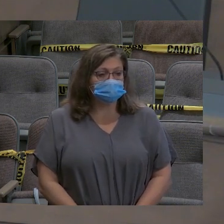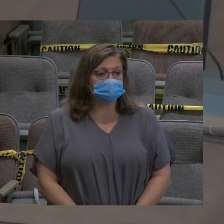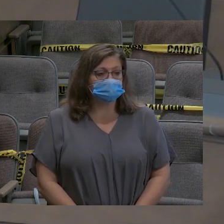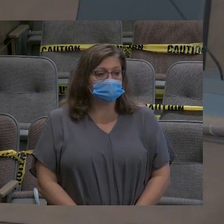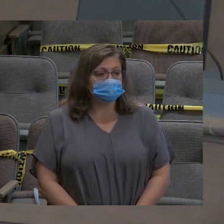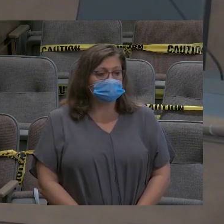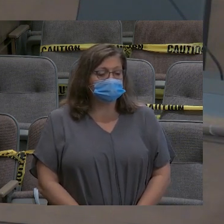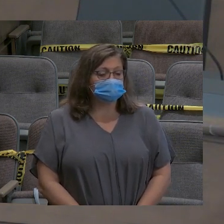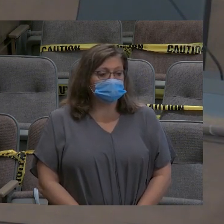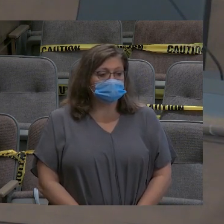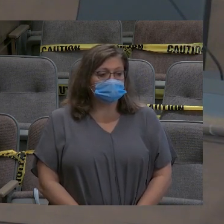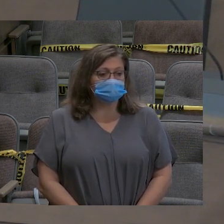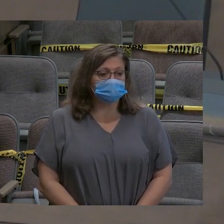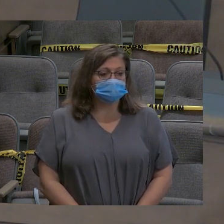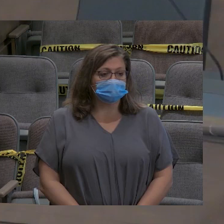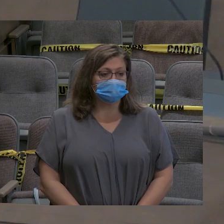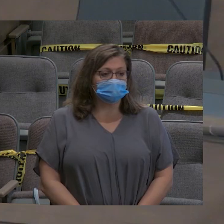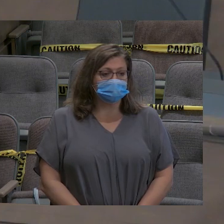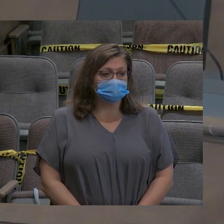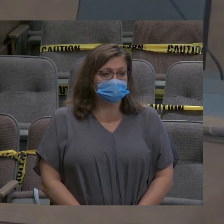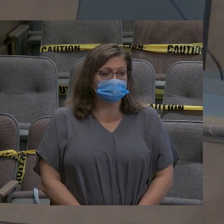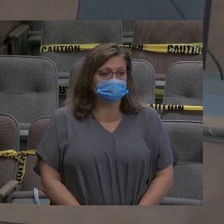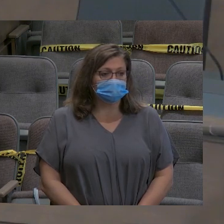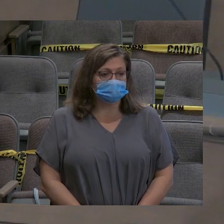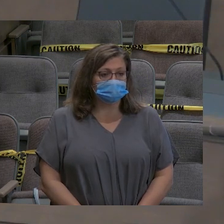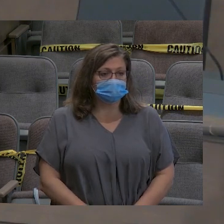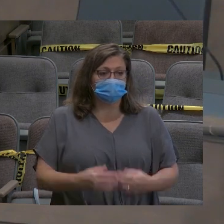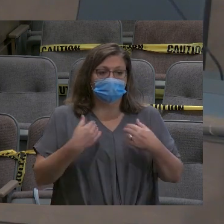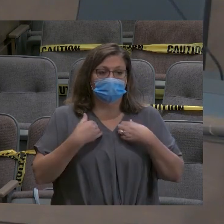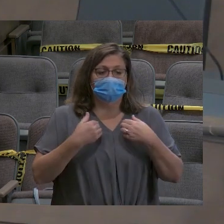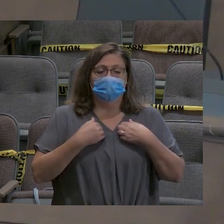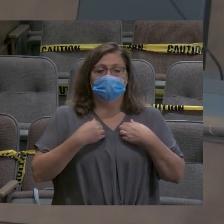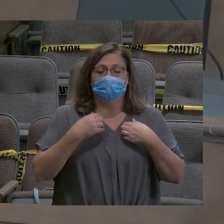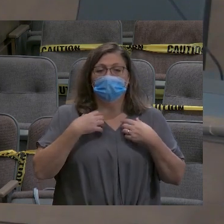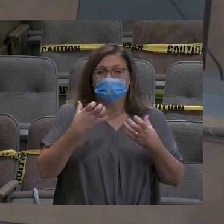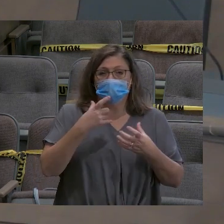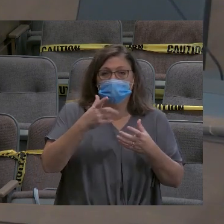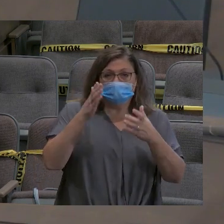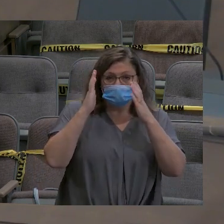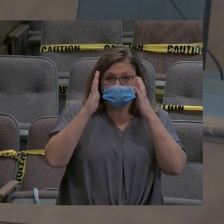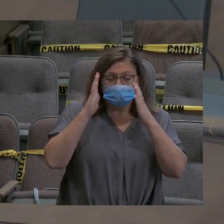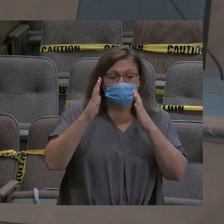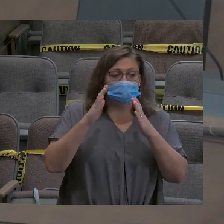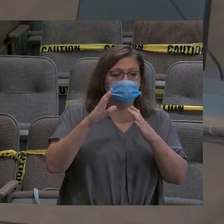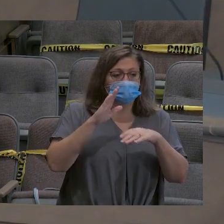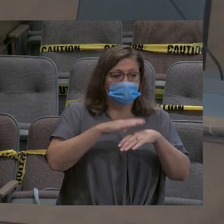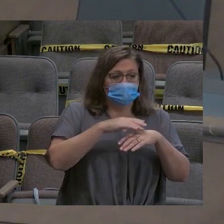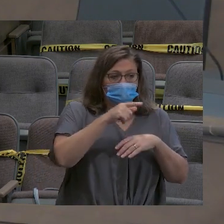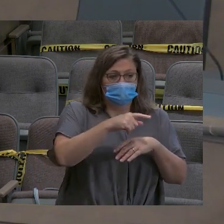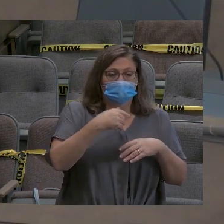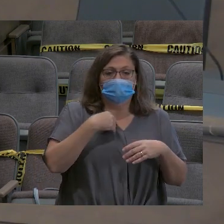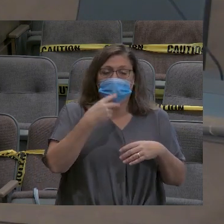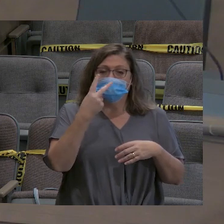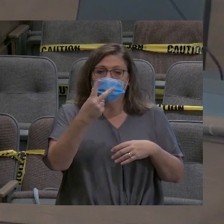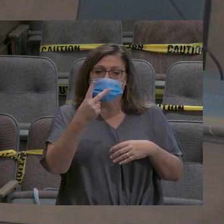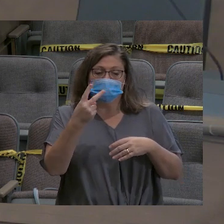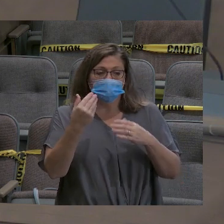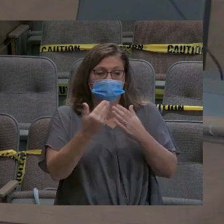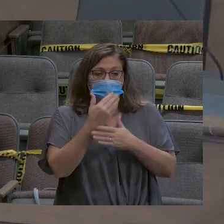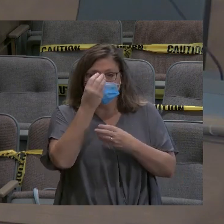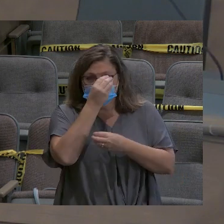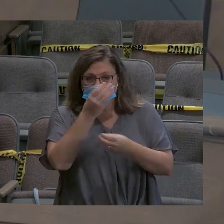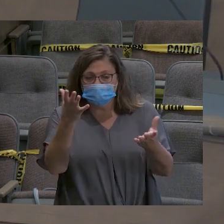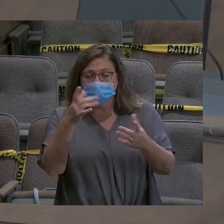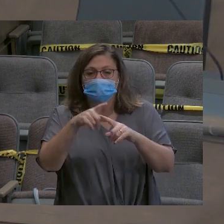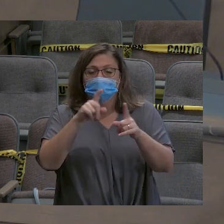everyone's attention. There are two pamphlets that came out about resetting the way we fight the pandemic. One's from